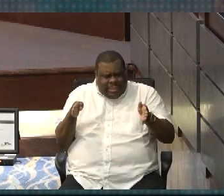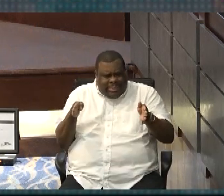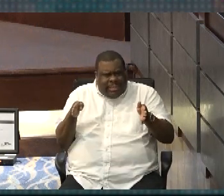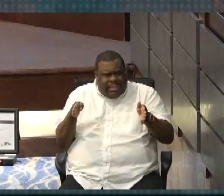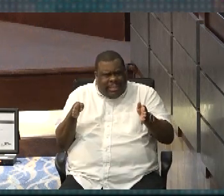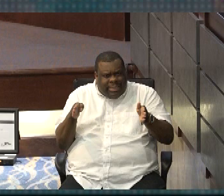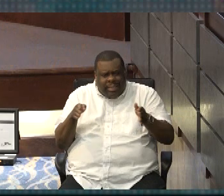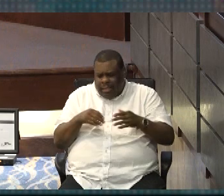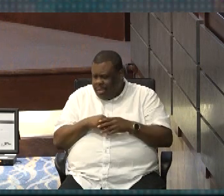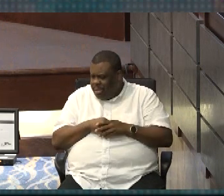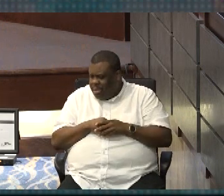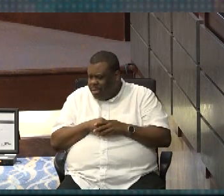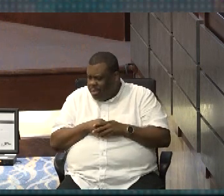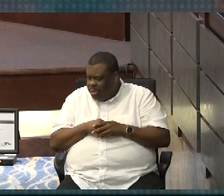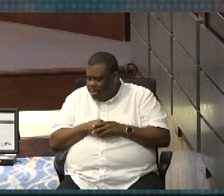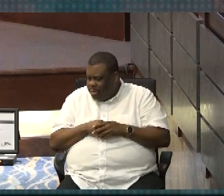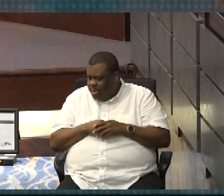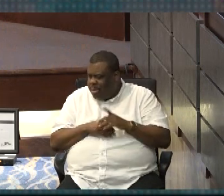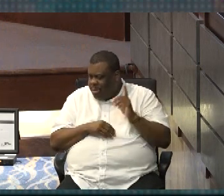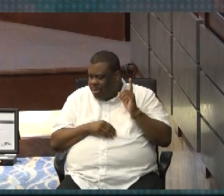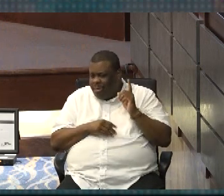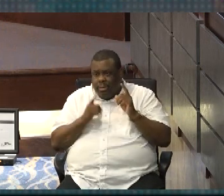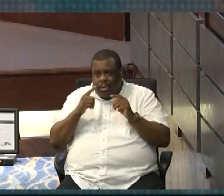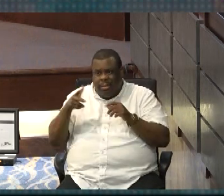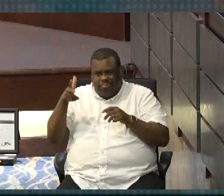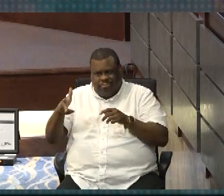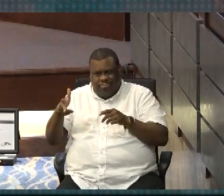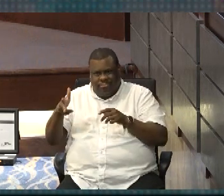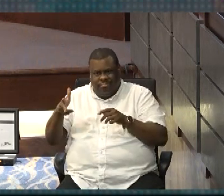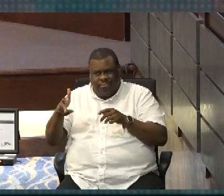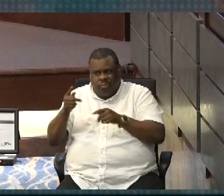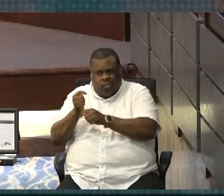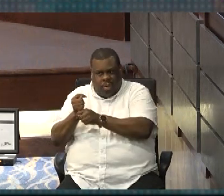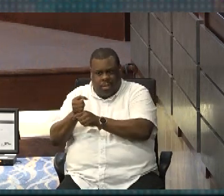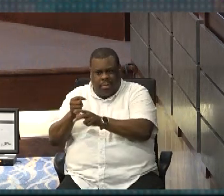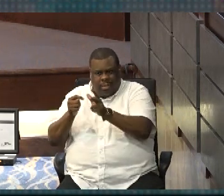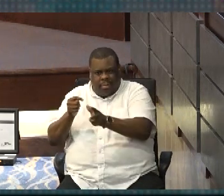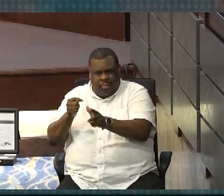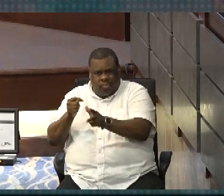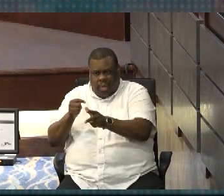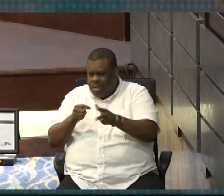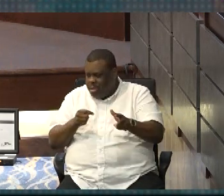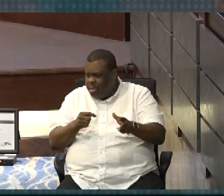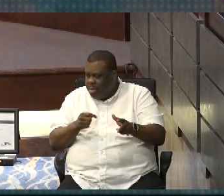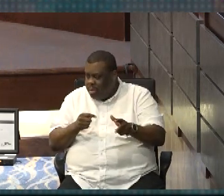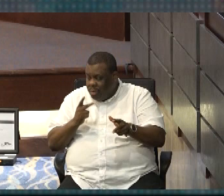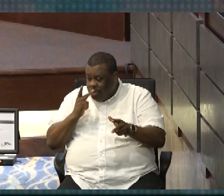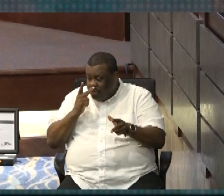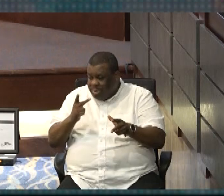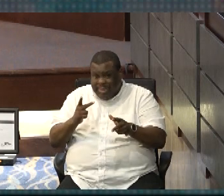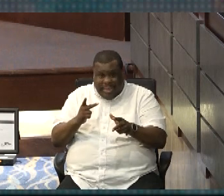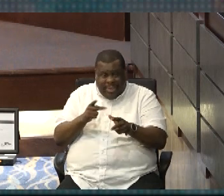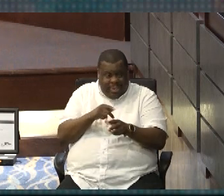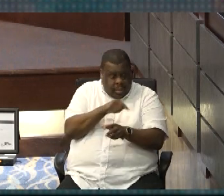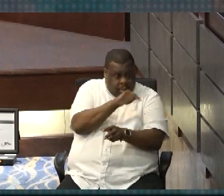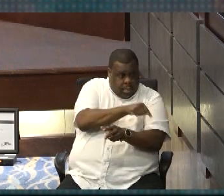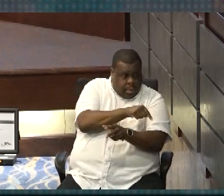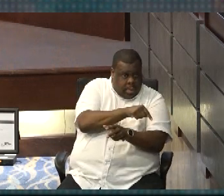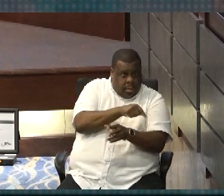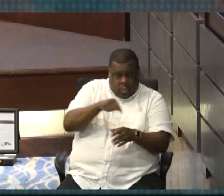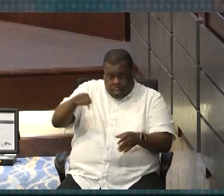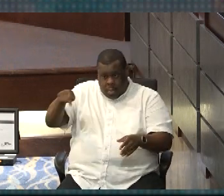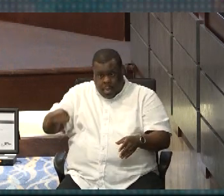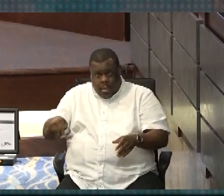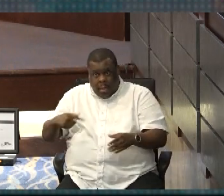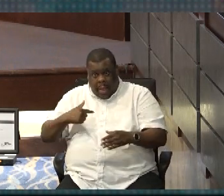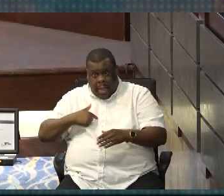people use their garages for things other than parking their vehicles, and there's no sidewalks on either side. There's no safe place really for people